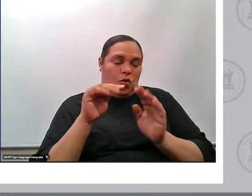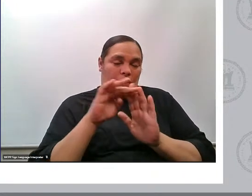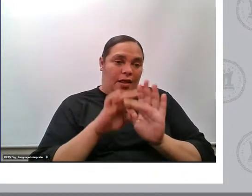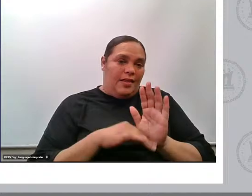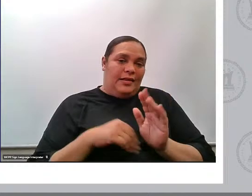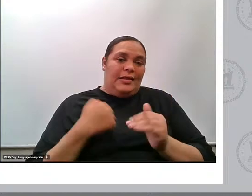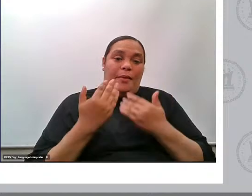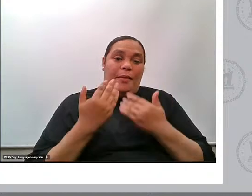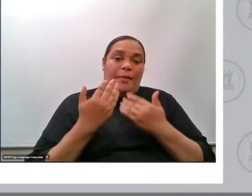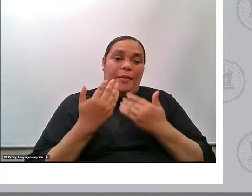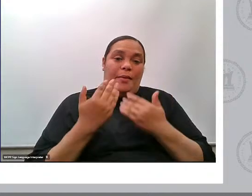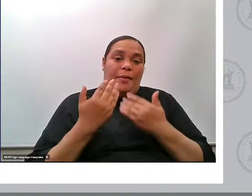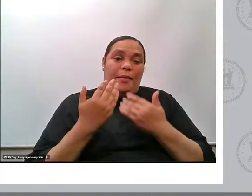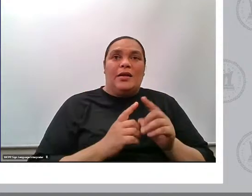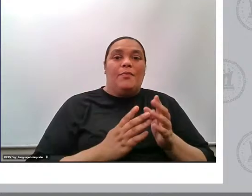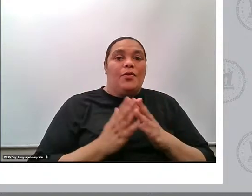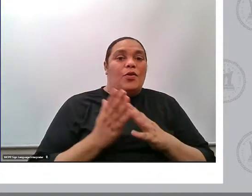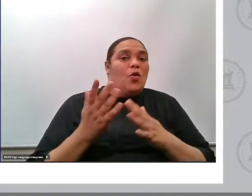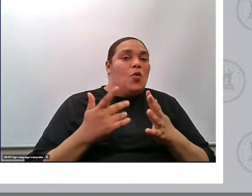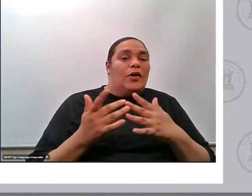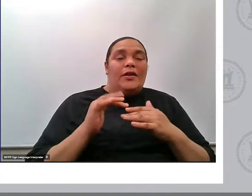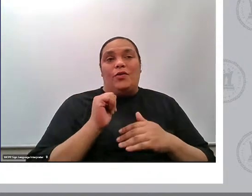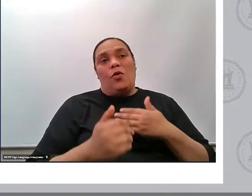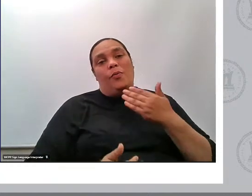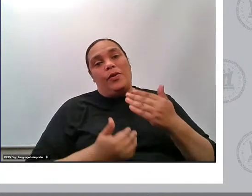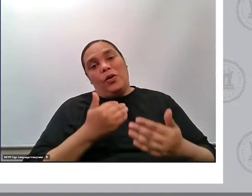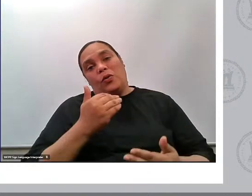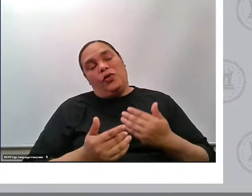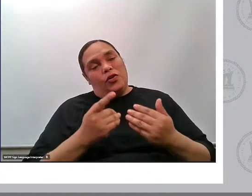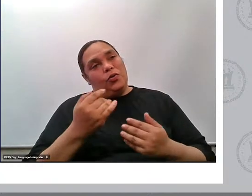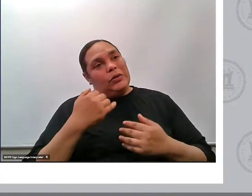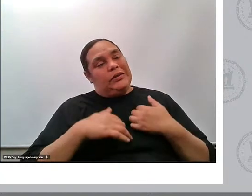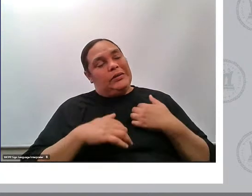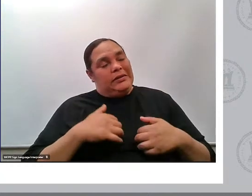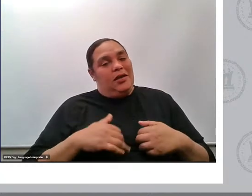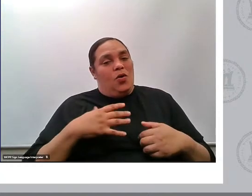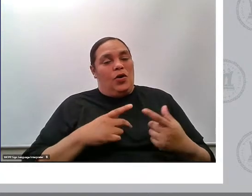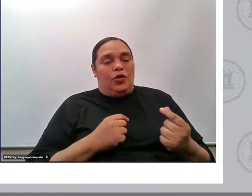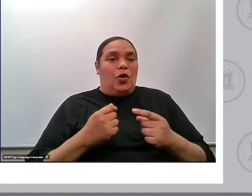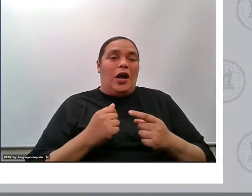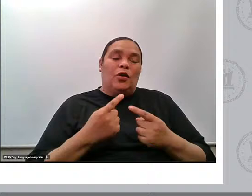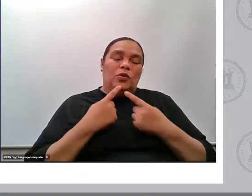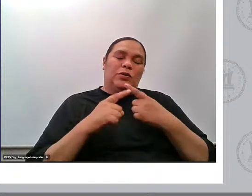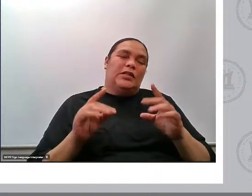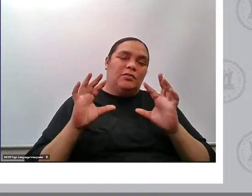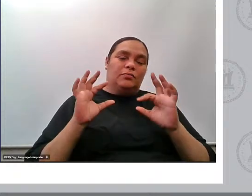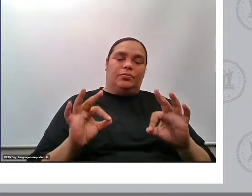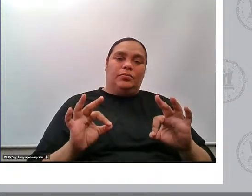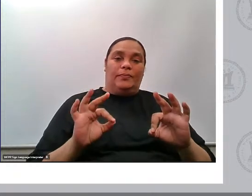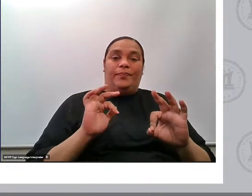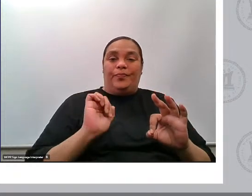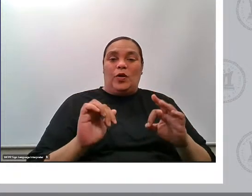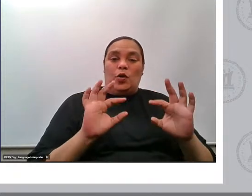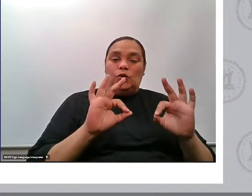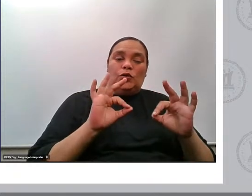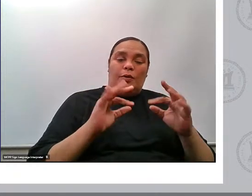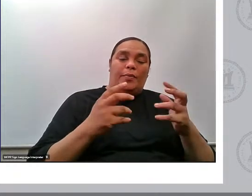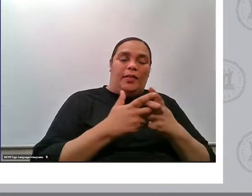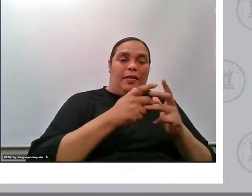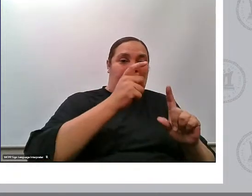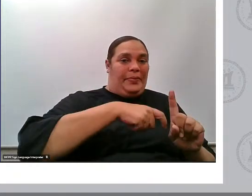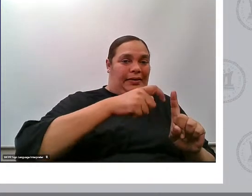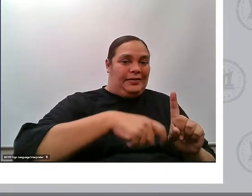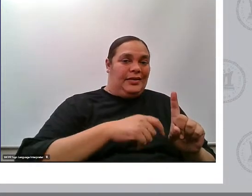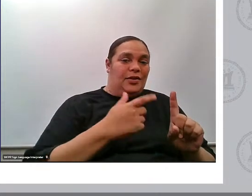application form, and indeed through whatever process you intend to follow in terms of validating the suitability of candidates